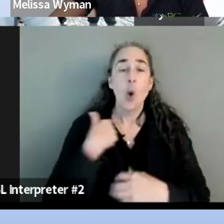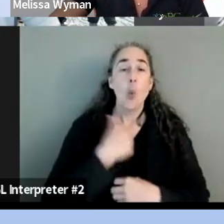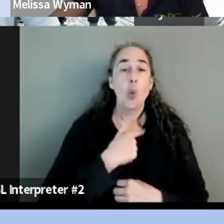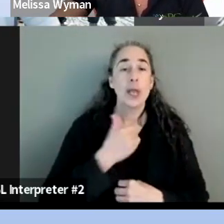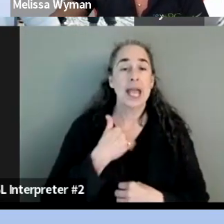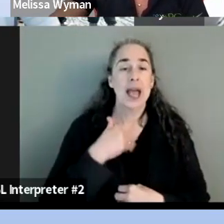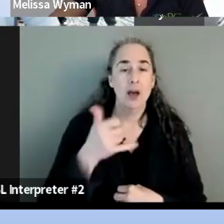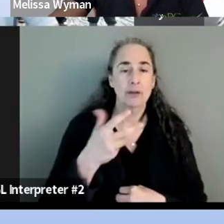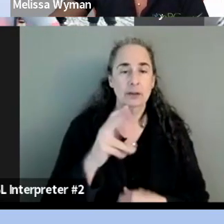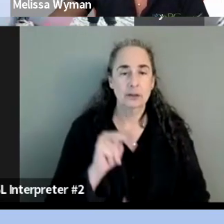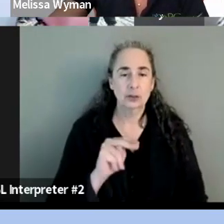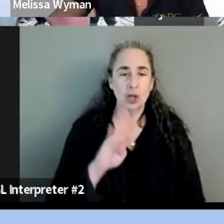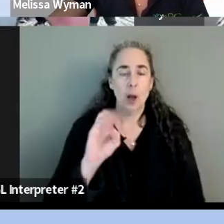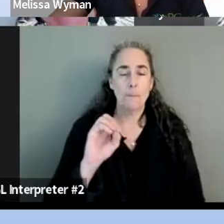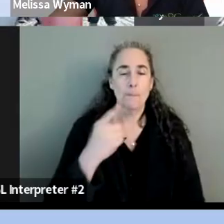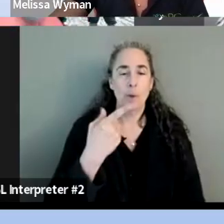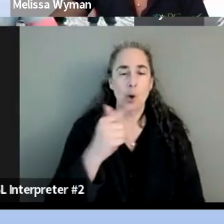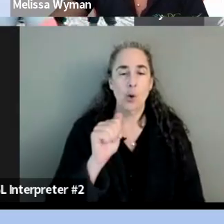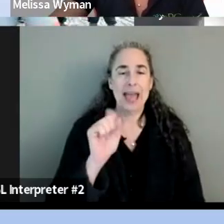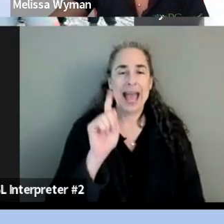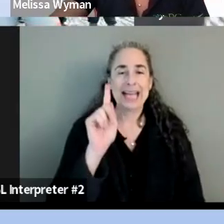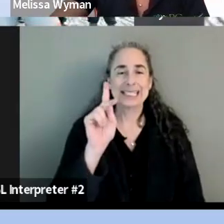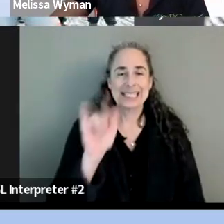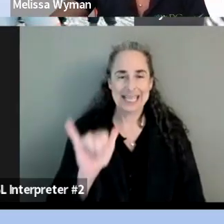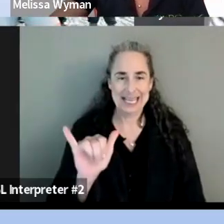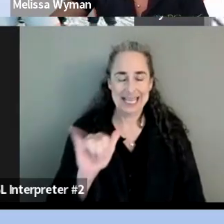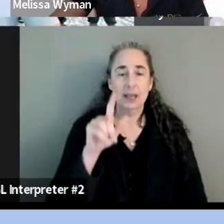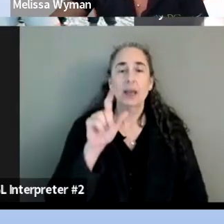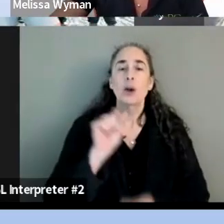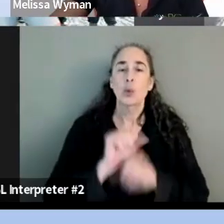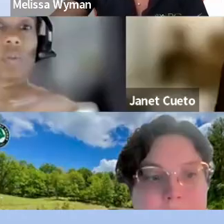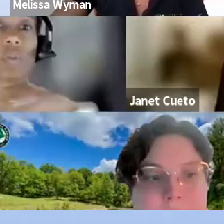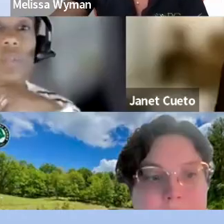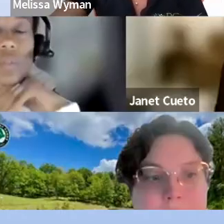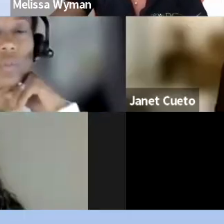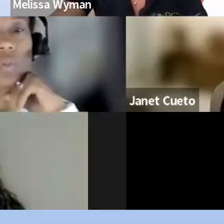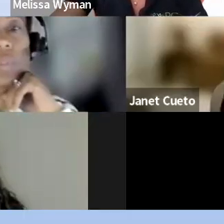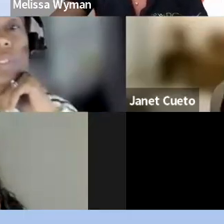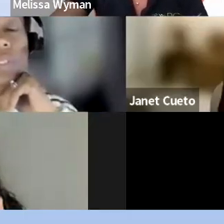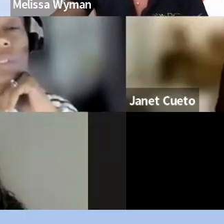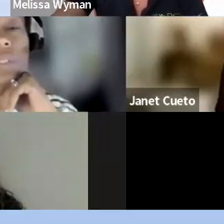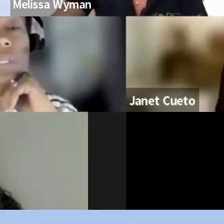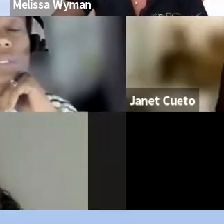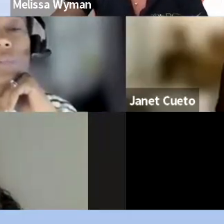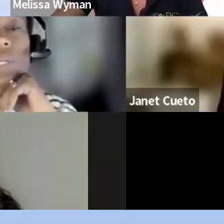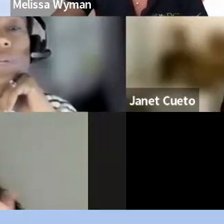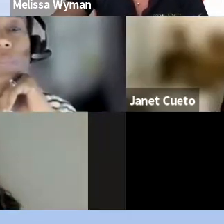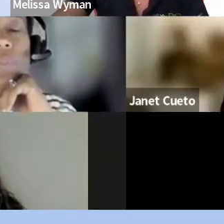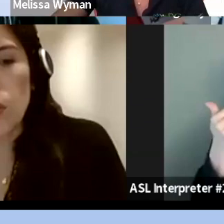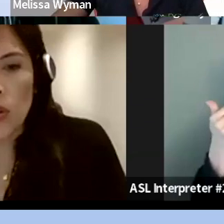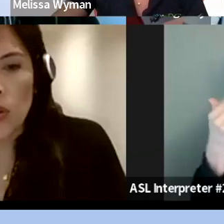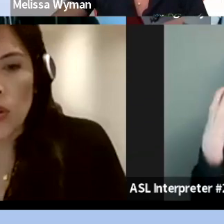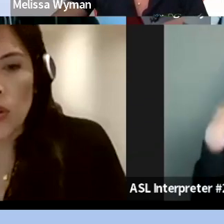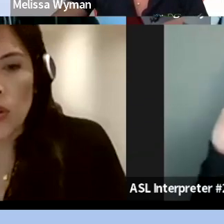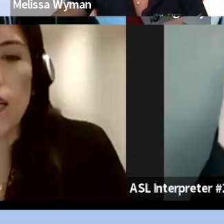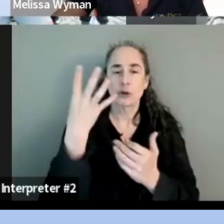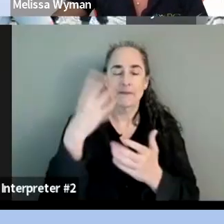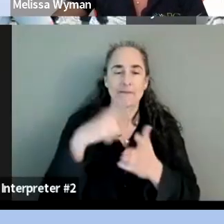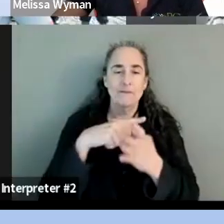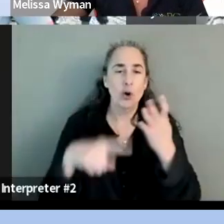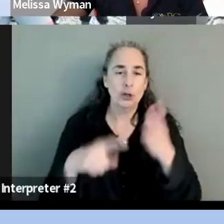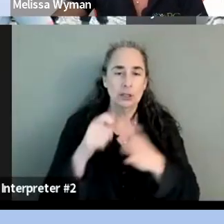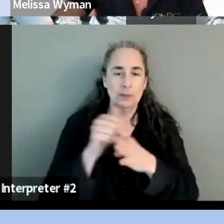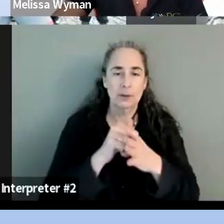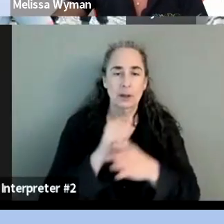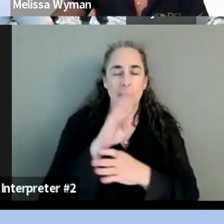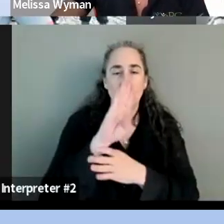have John Bokaski. He is with Special Olympics Maryland. He currently coaches in 4 sports: bocce, snowshoe,